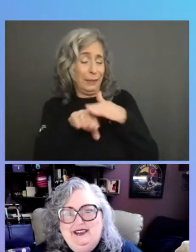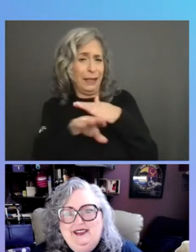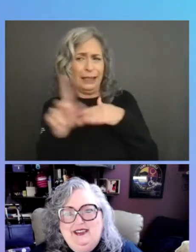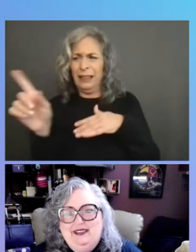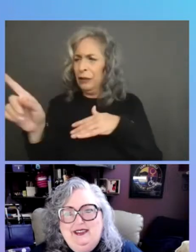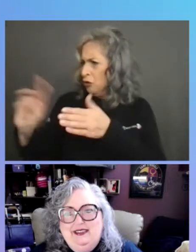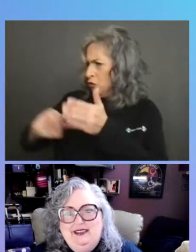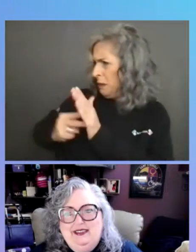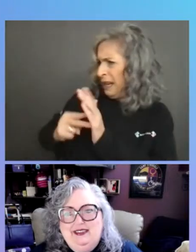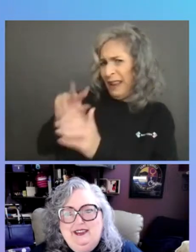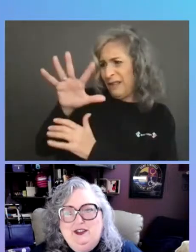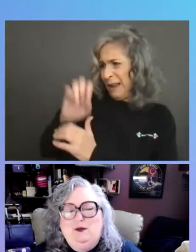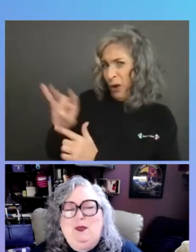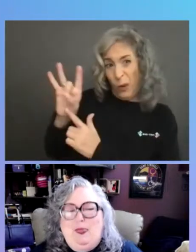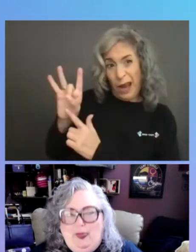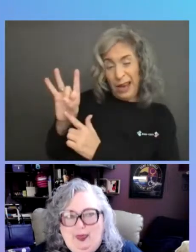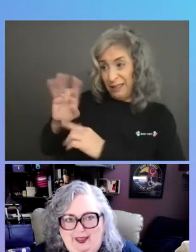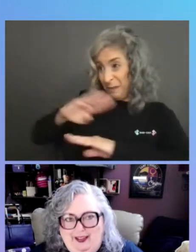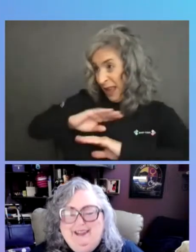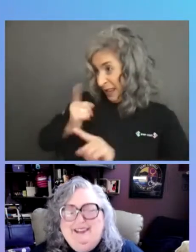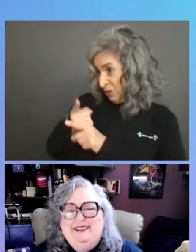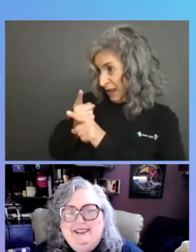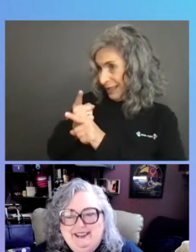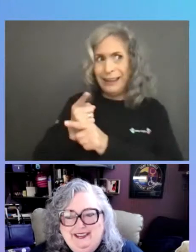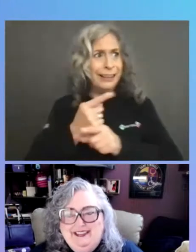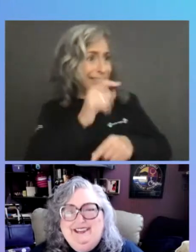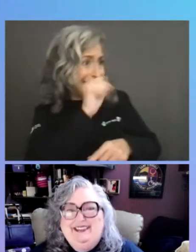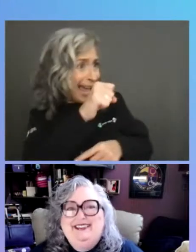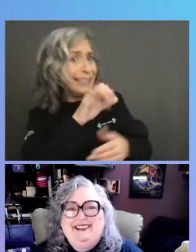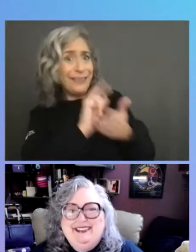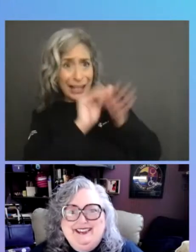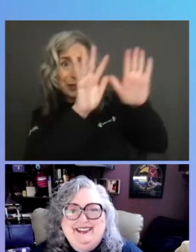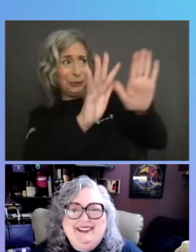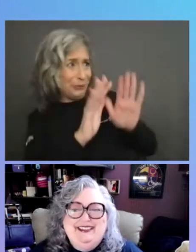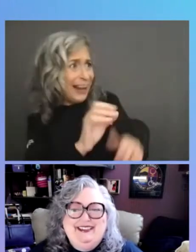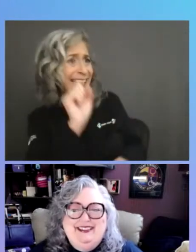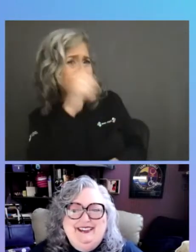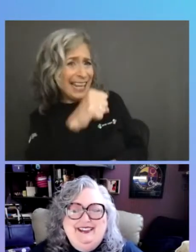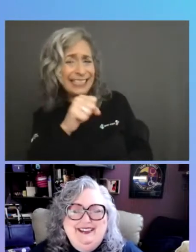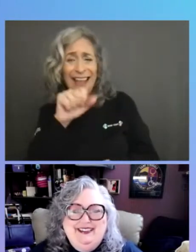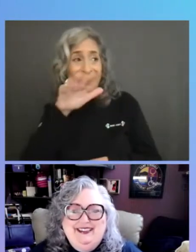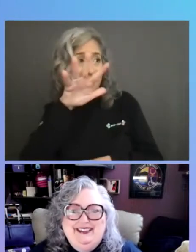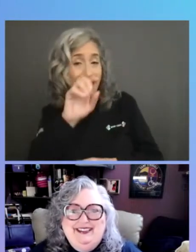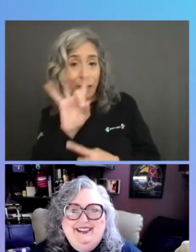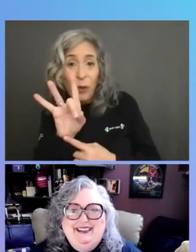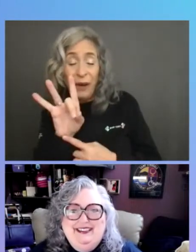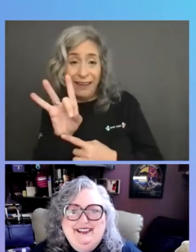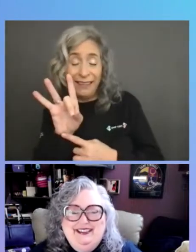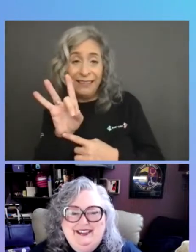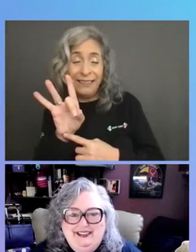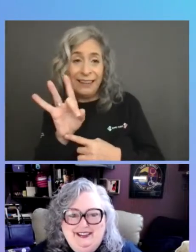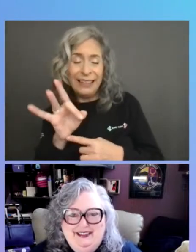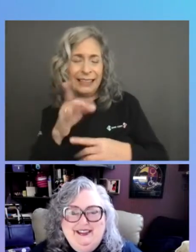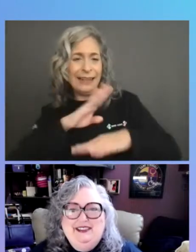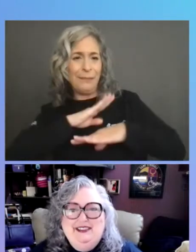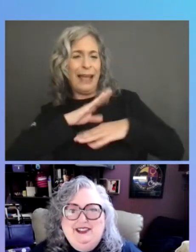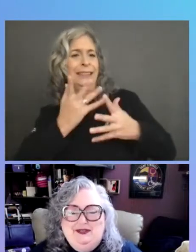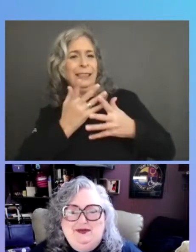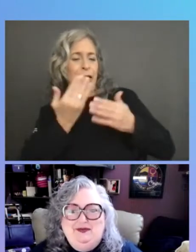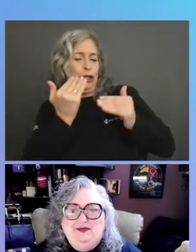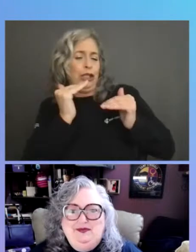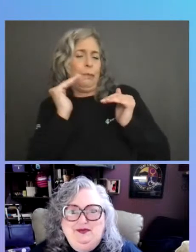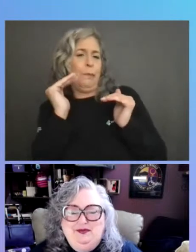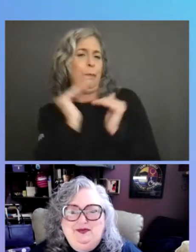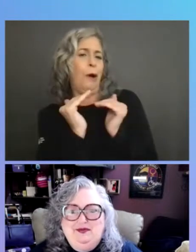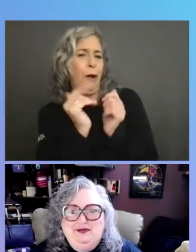like 508 compliance? I'm like, yeah, that's great. And that 508 compliance is certainly just a small part of the big picture